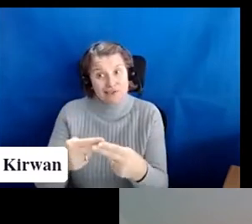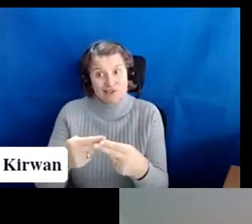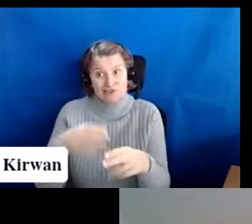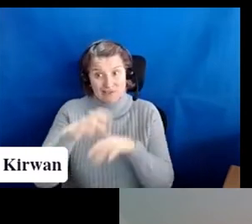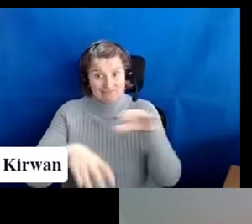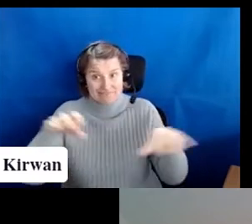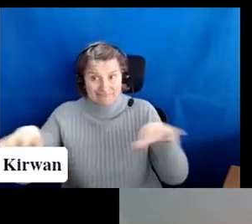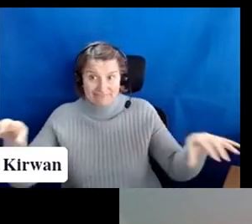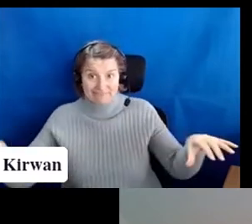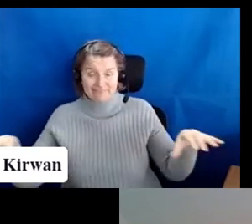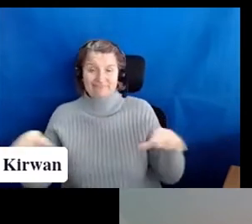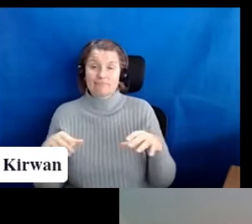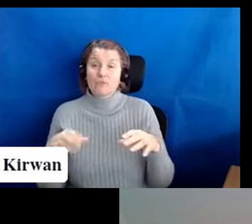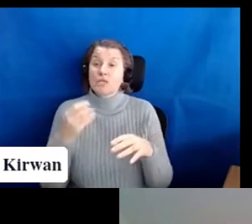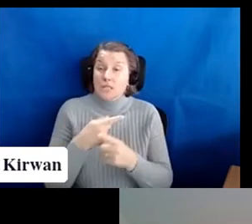had